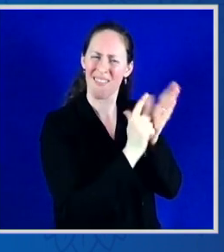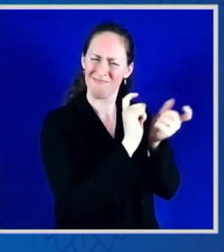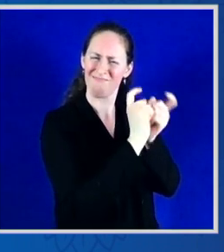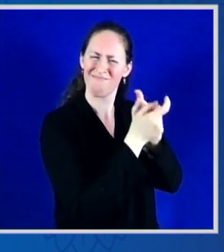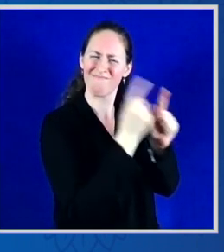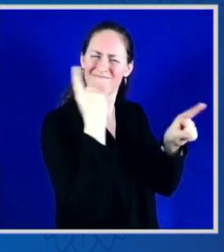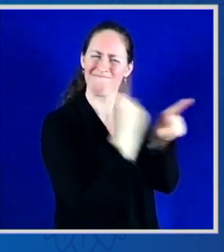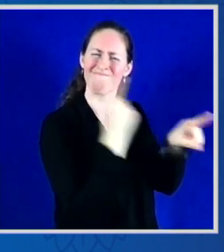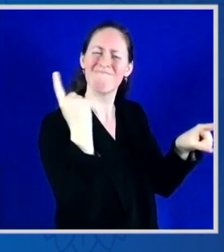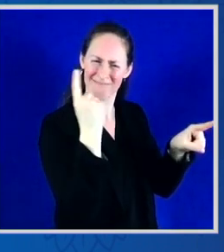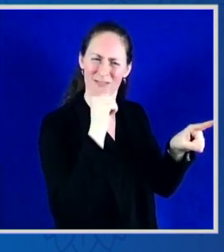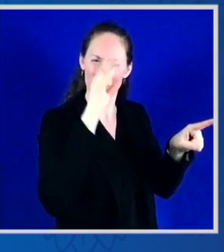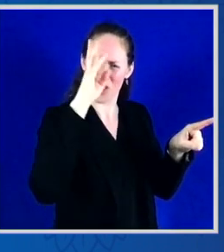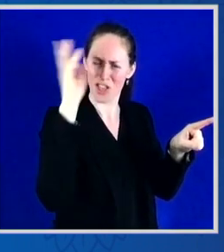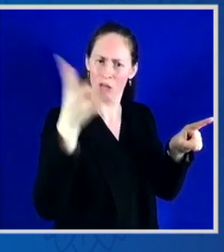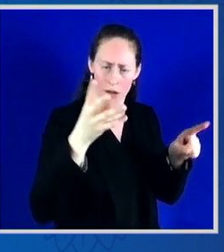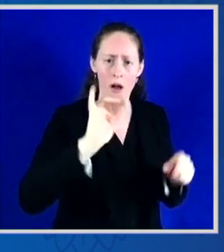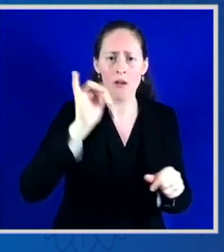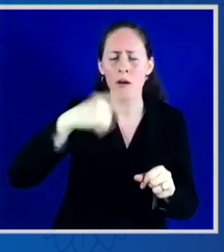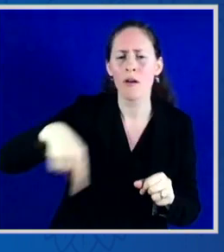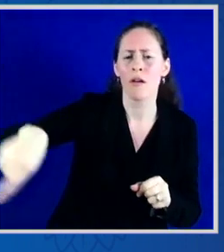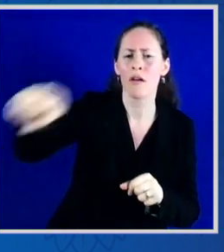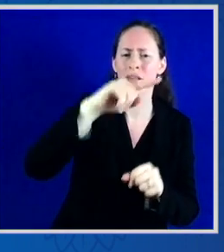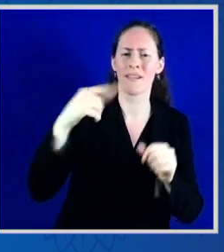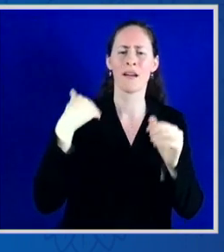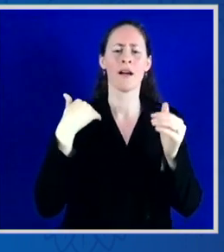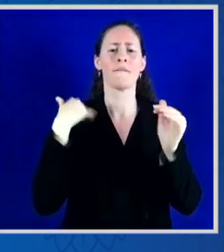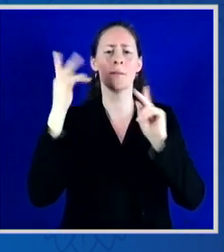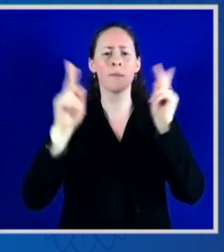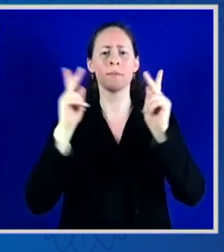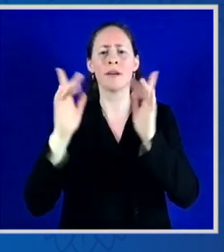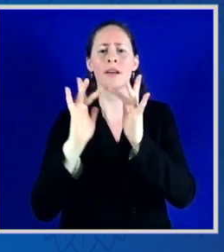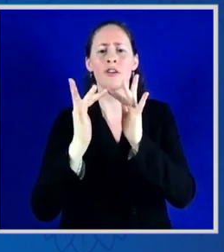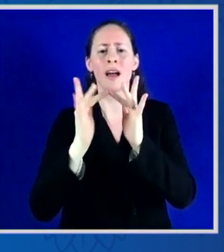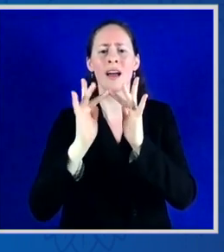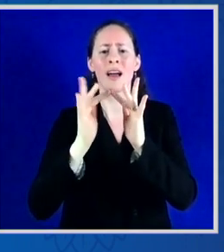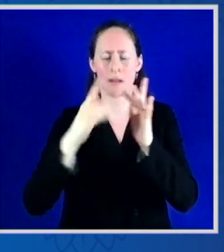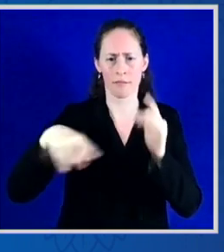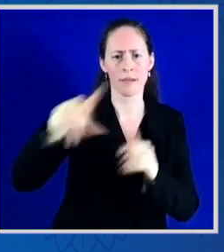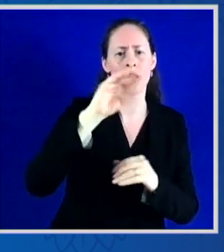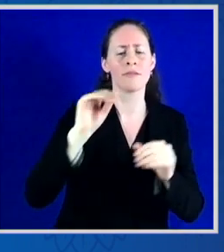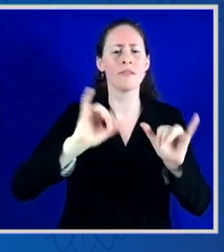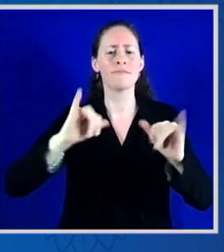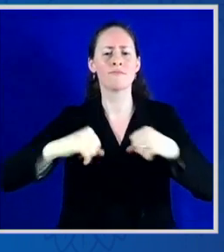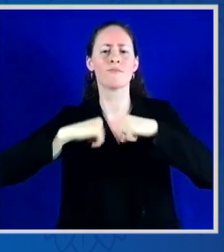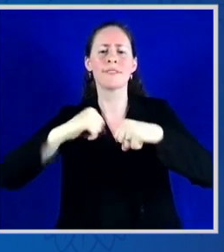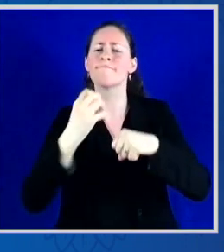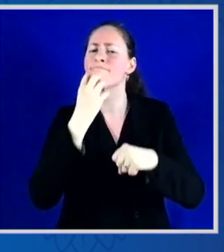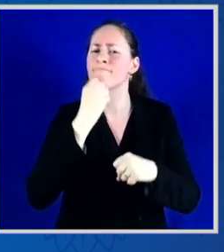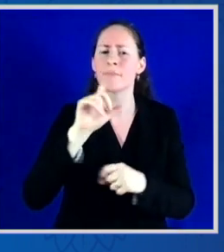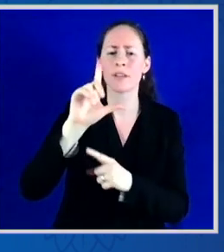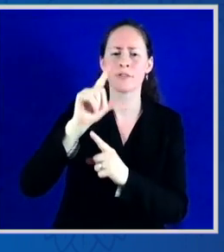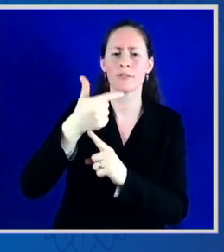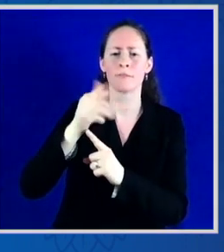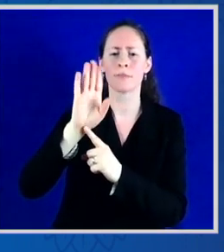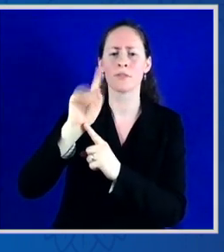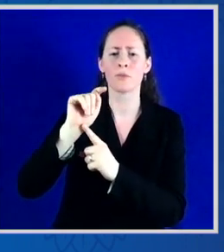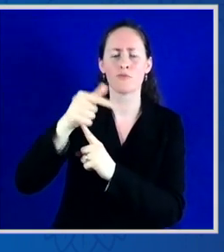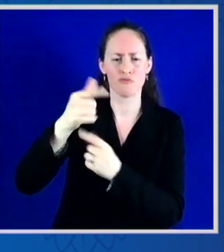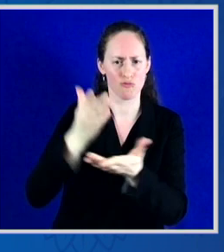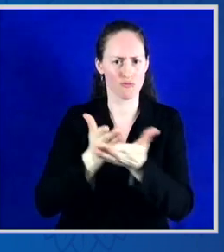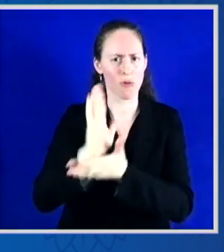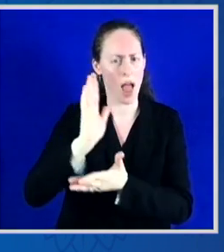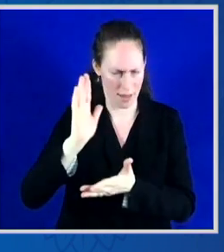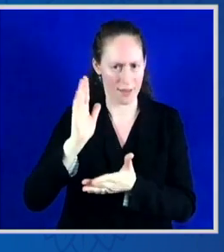learn, to defending LGBTQ rights. He knows that these aren't just issues to be debated